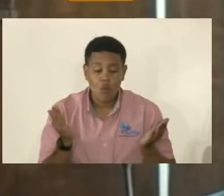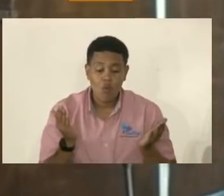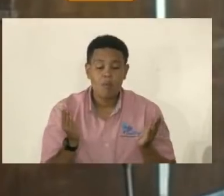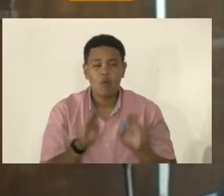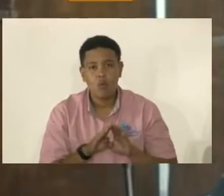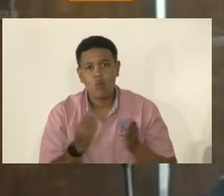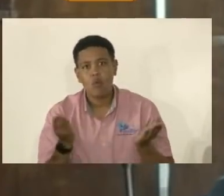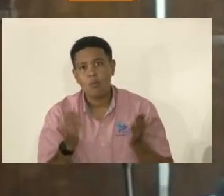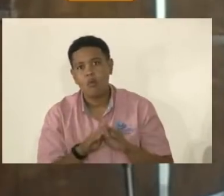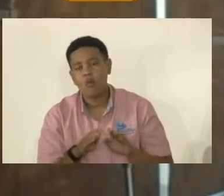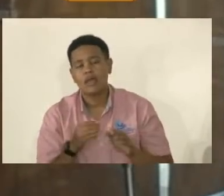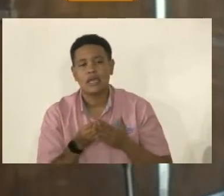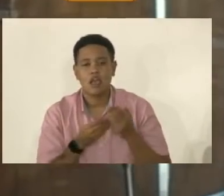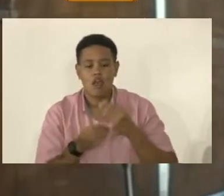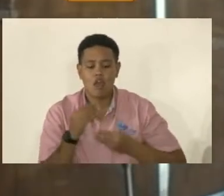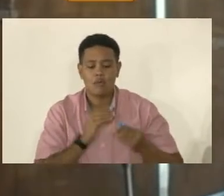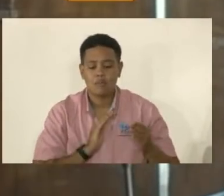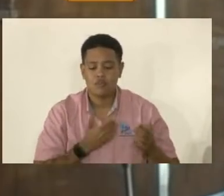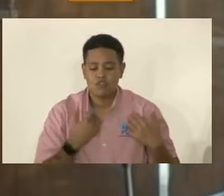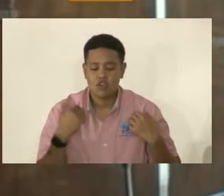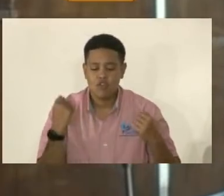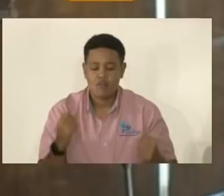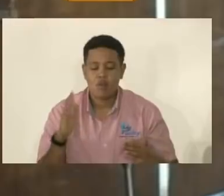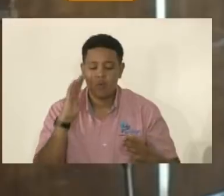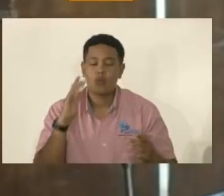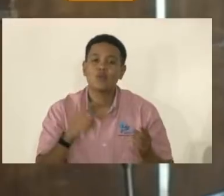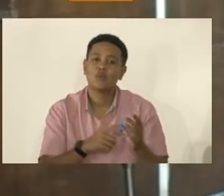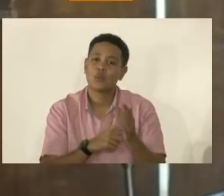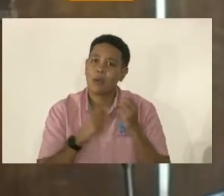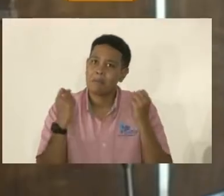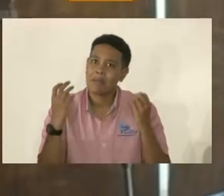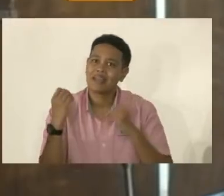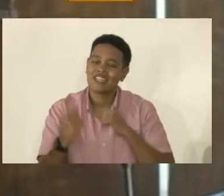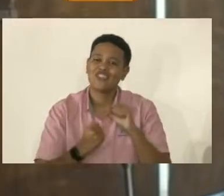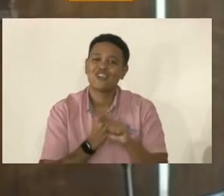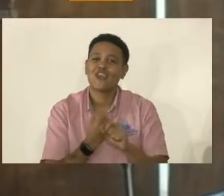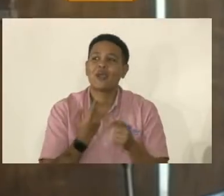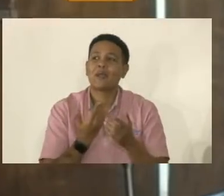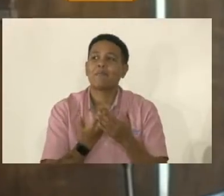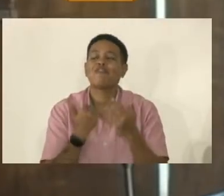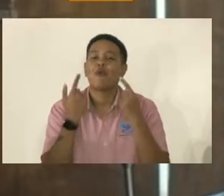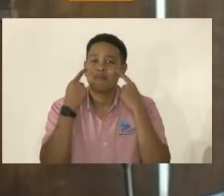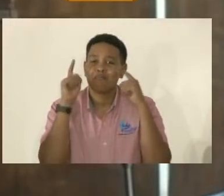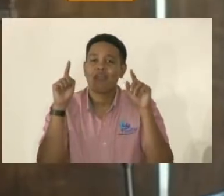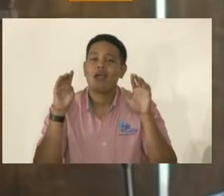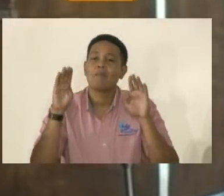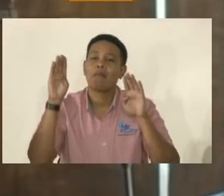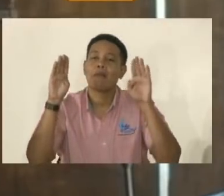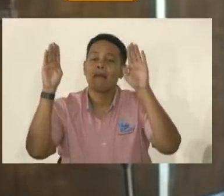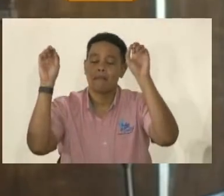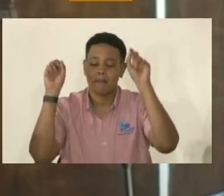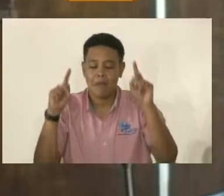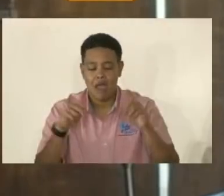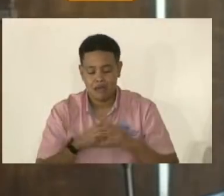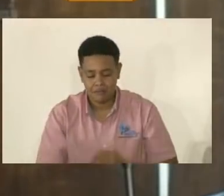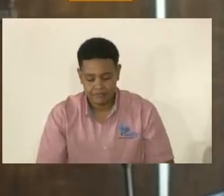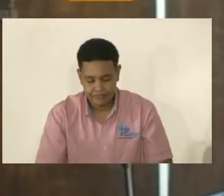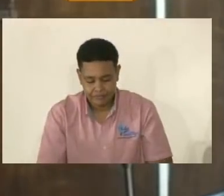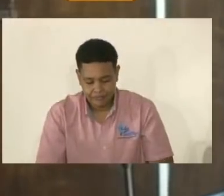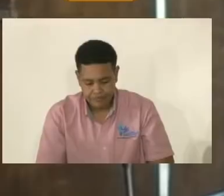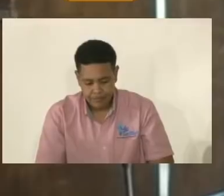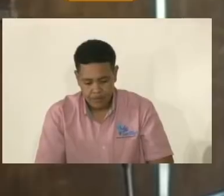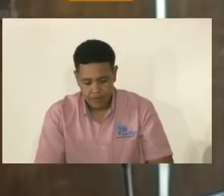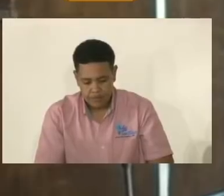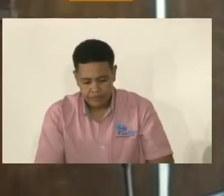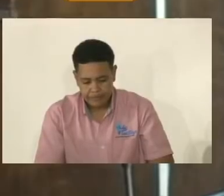it clear that our economic recovery will require a multi-year effort to get us back to